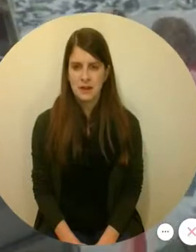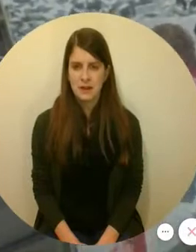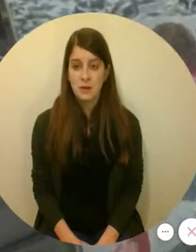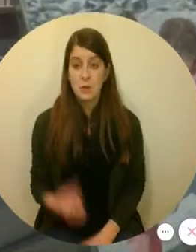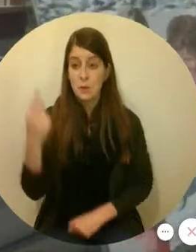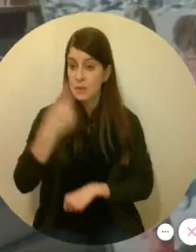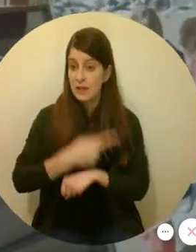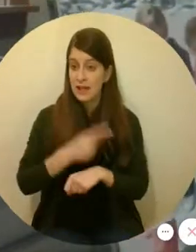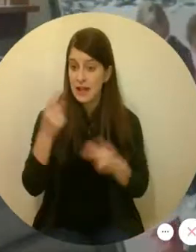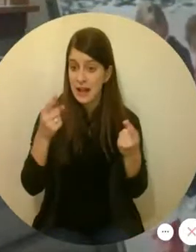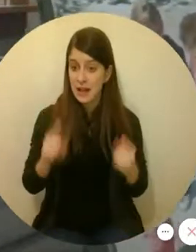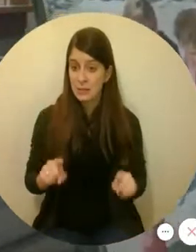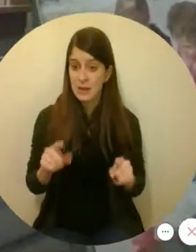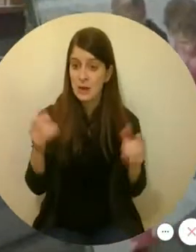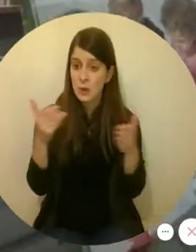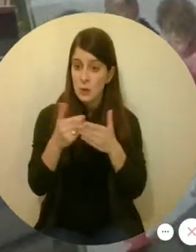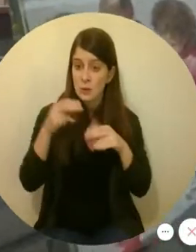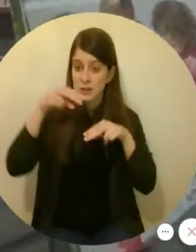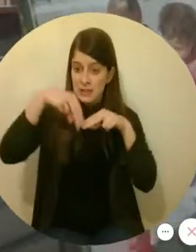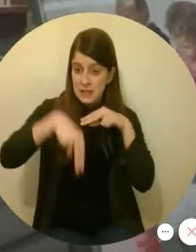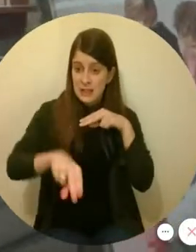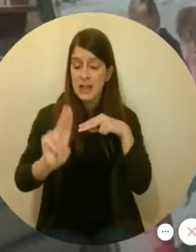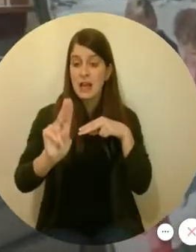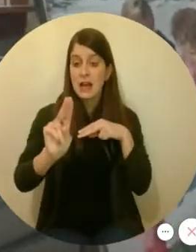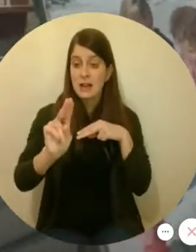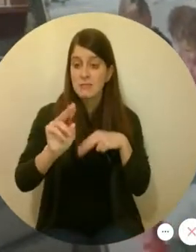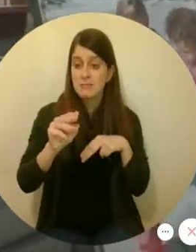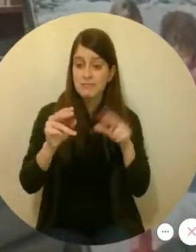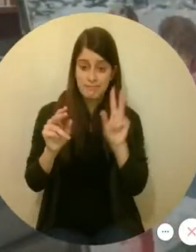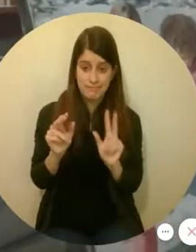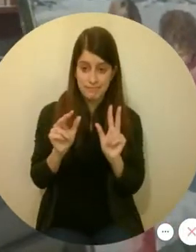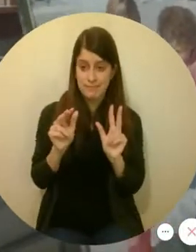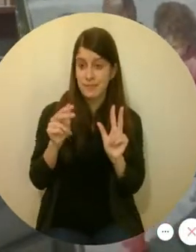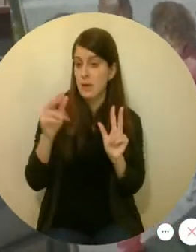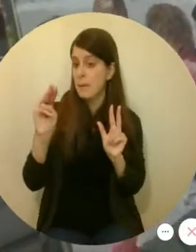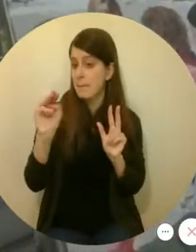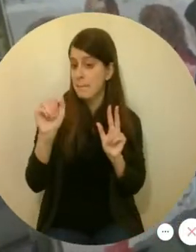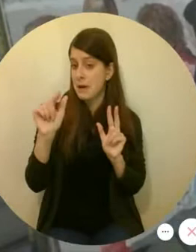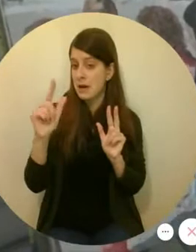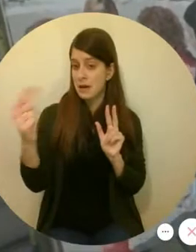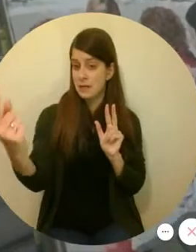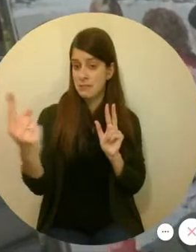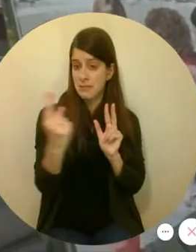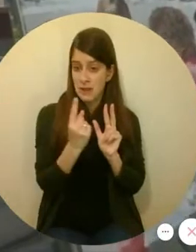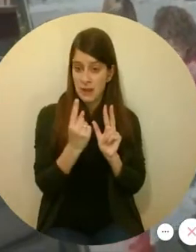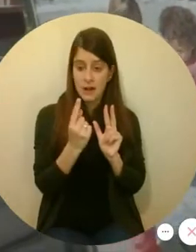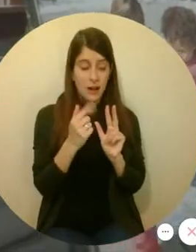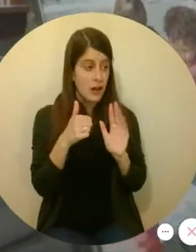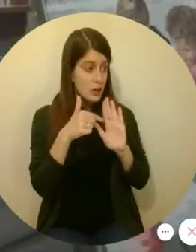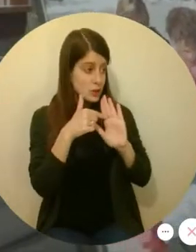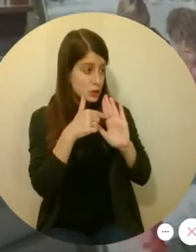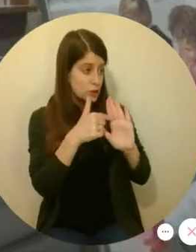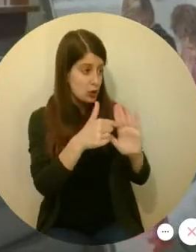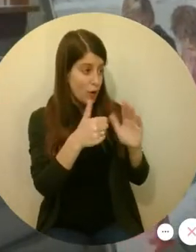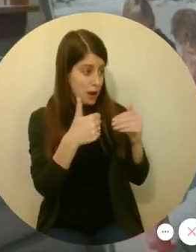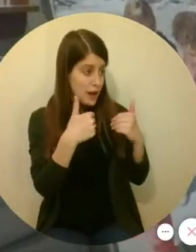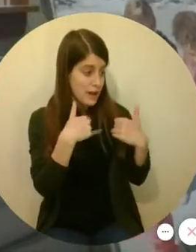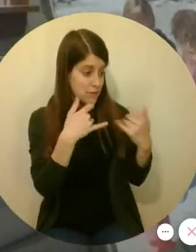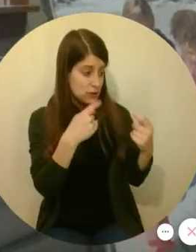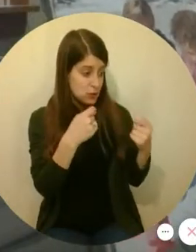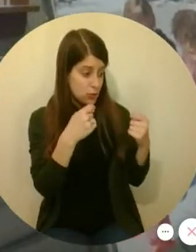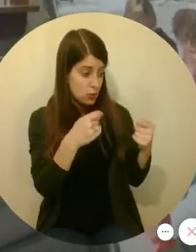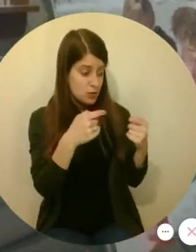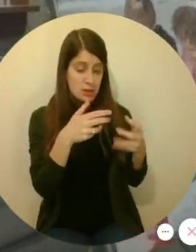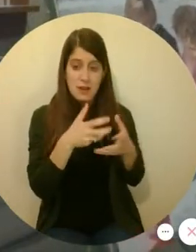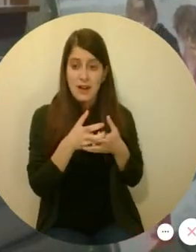One day, while we were near the slide, Maya came over to us. She held open her hand to show us the shiny jacks and tiny red ball